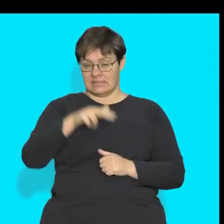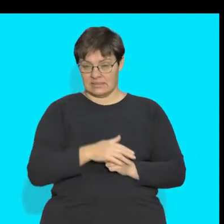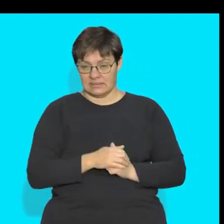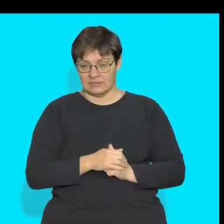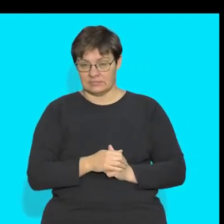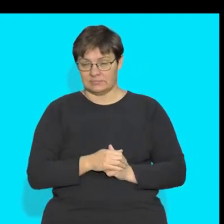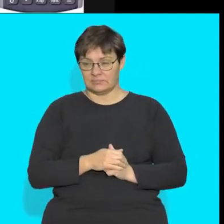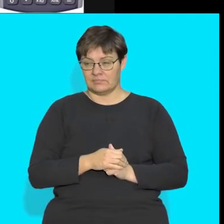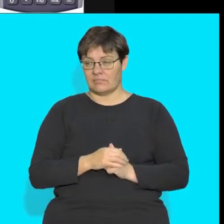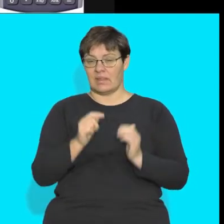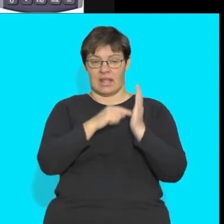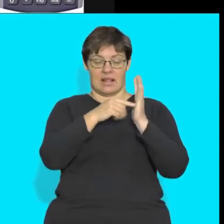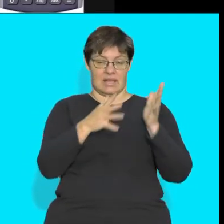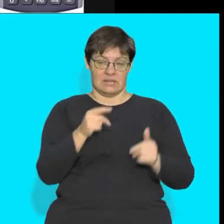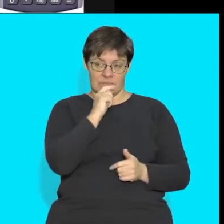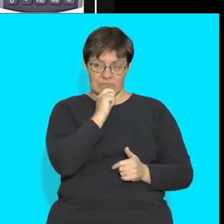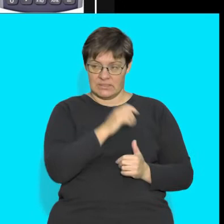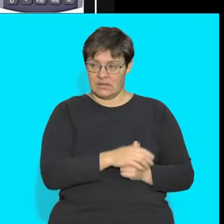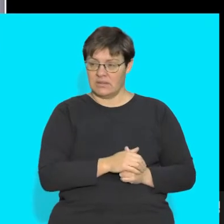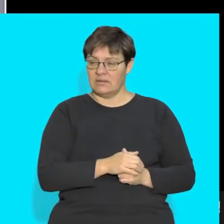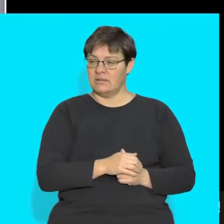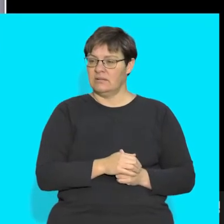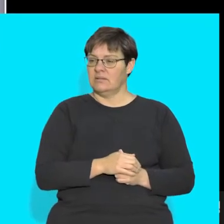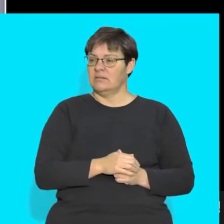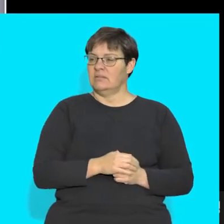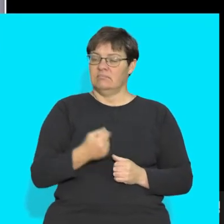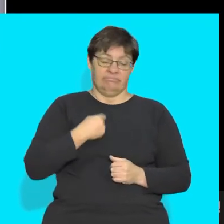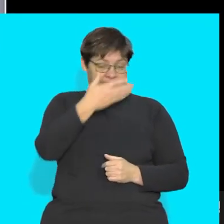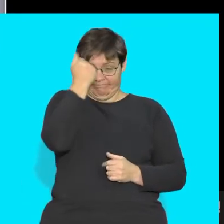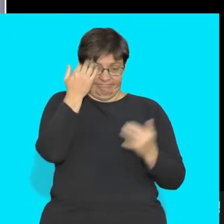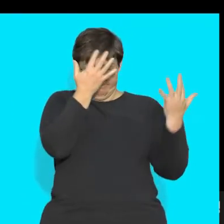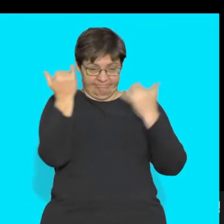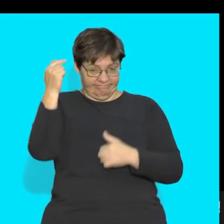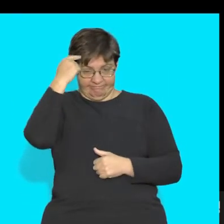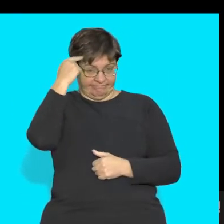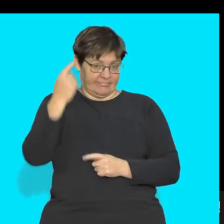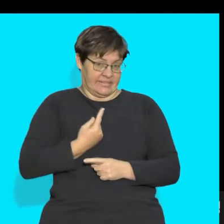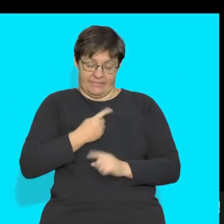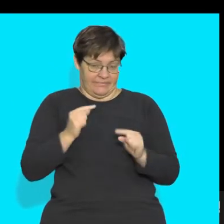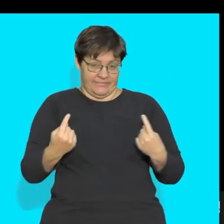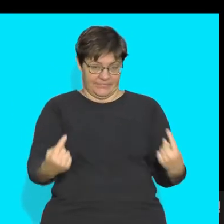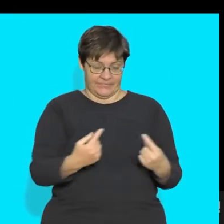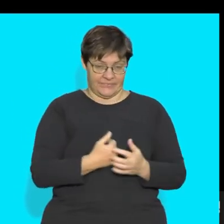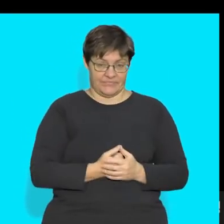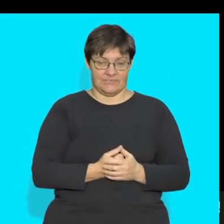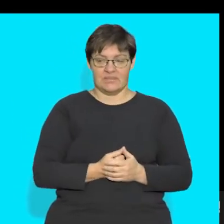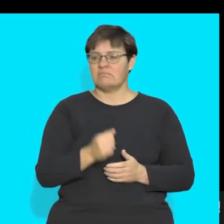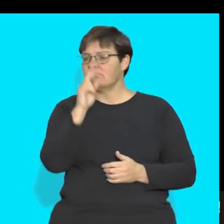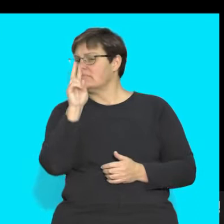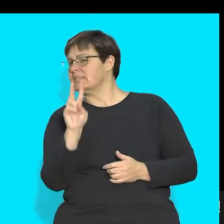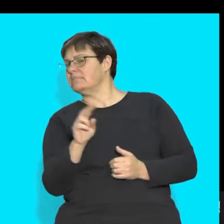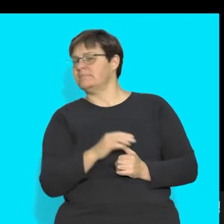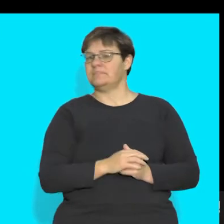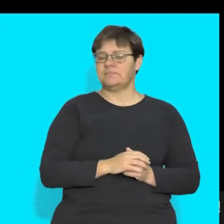We're going to use our calculators because I know I can't do this in my head. So let's